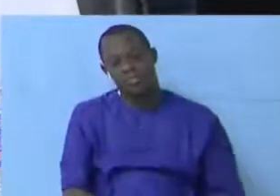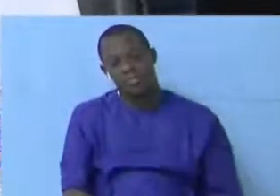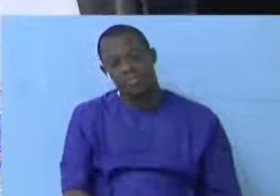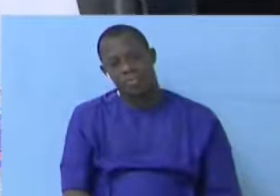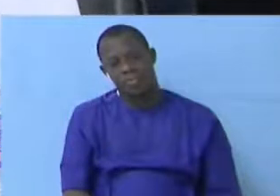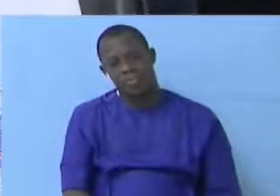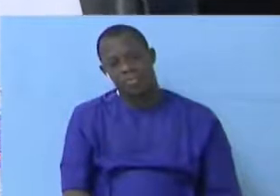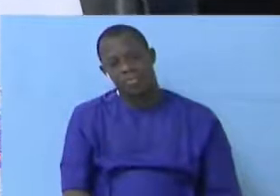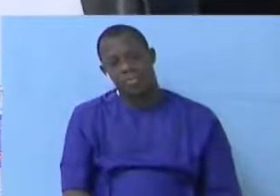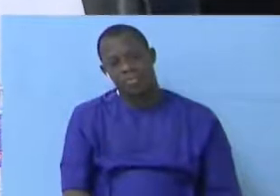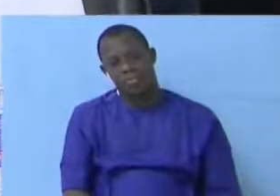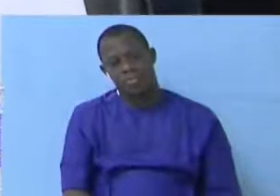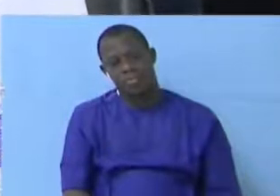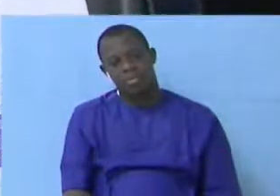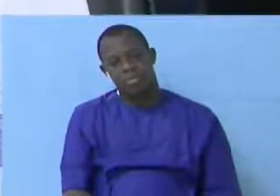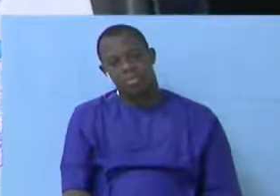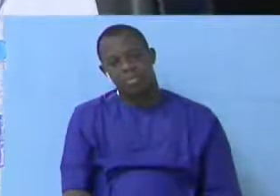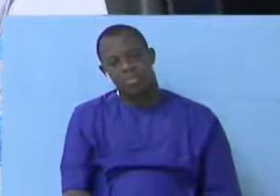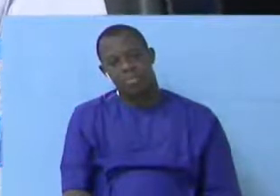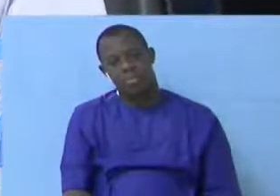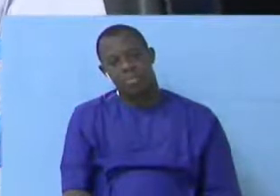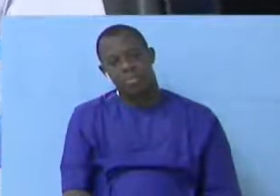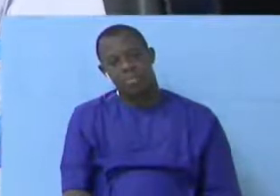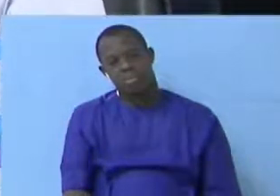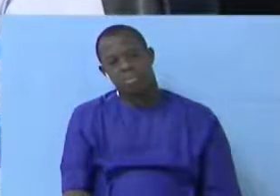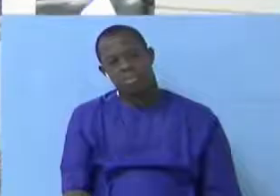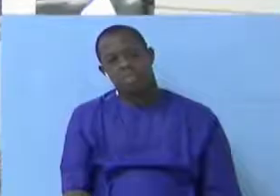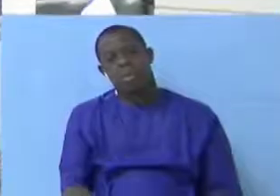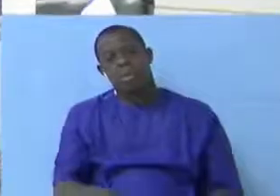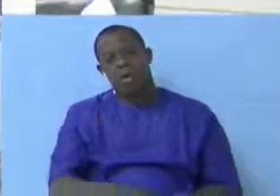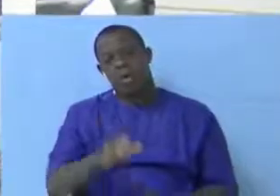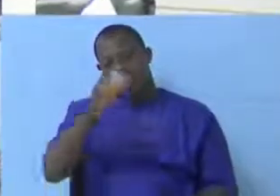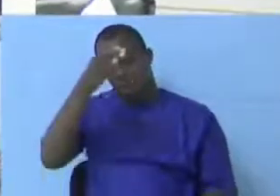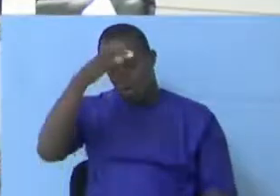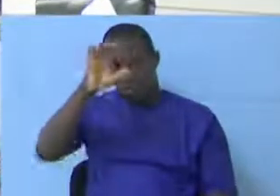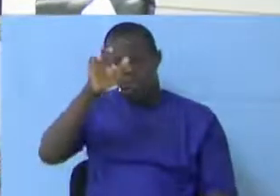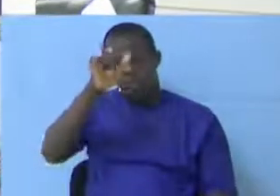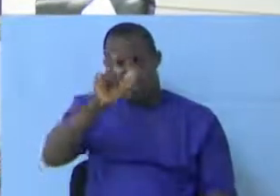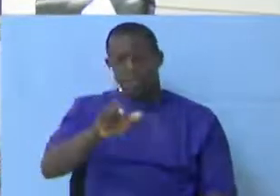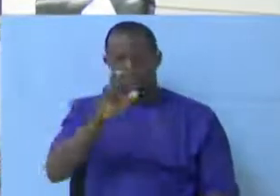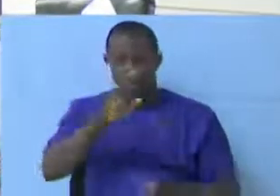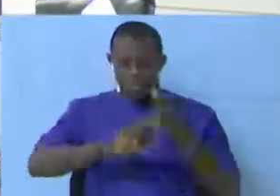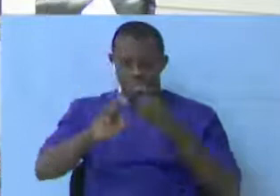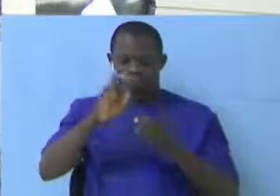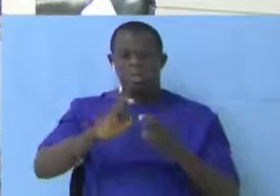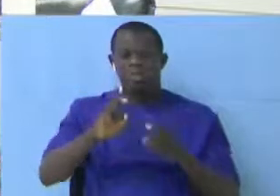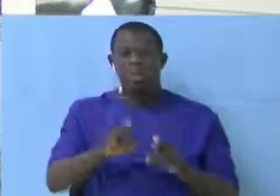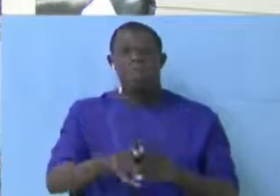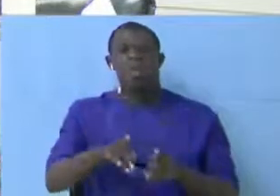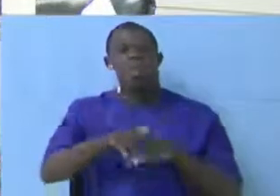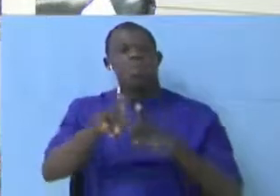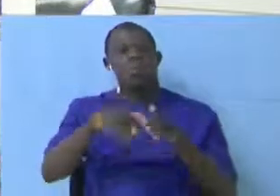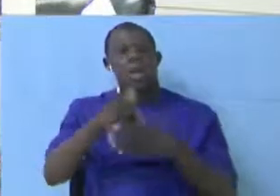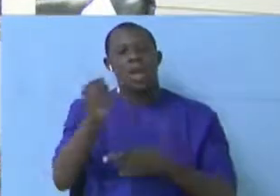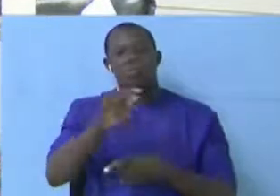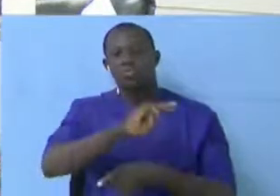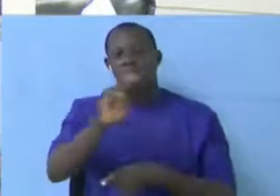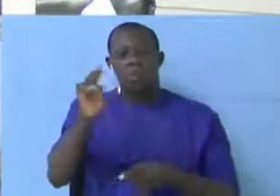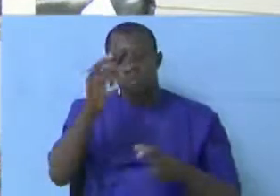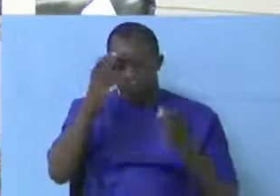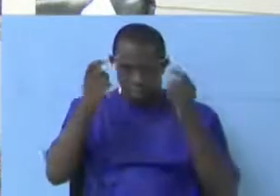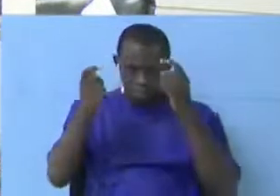That's very pronounced. That is very pronounced. Commissioner, again, Commissioner, honey say, without a doubt, definitive.